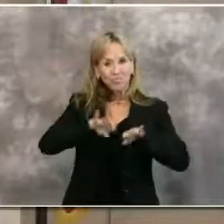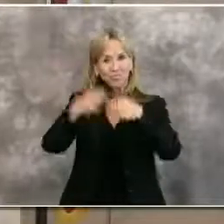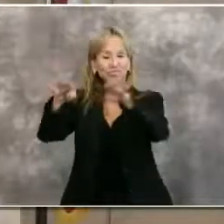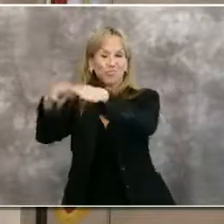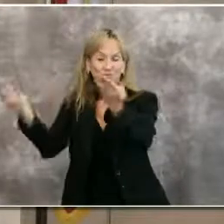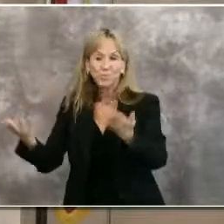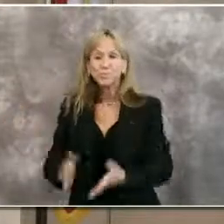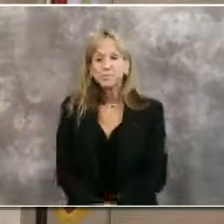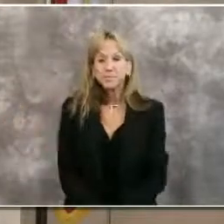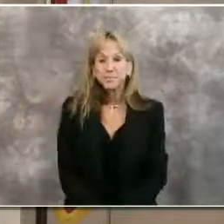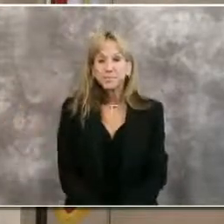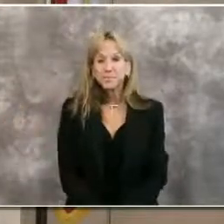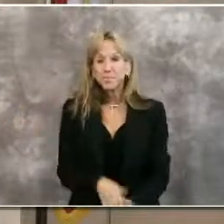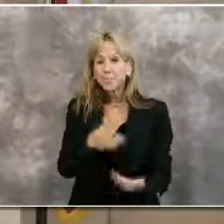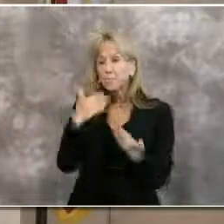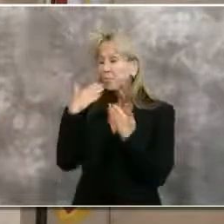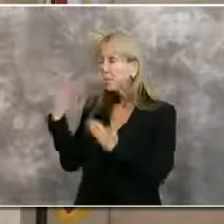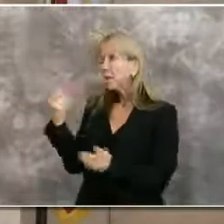Dr. Whitney.